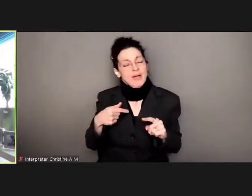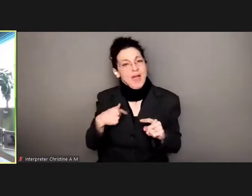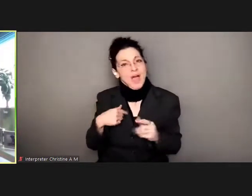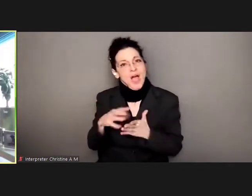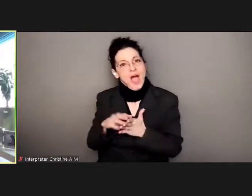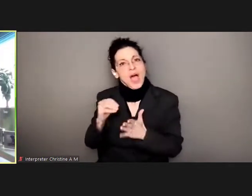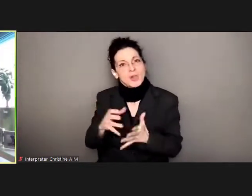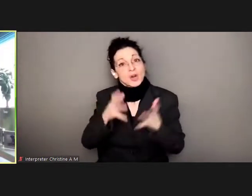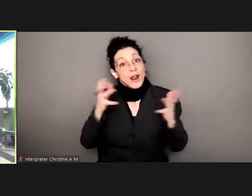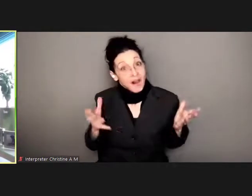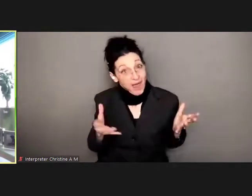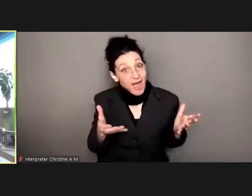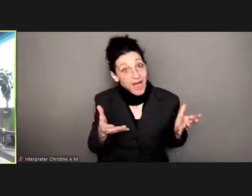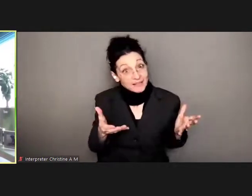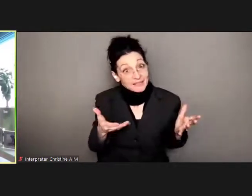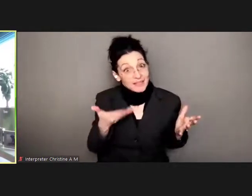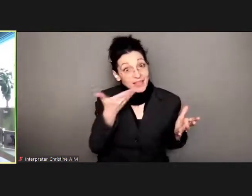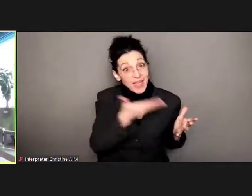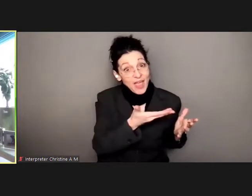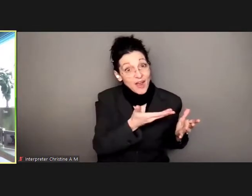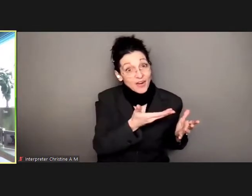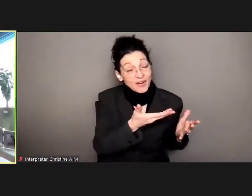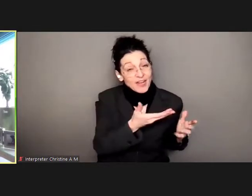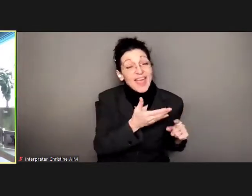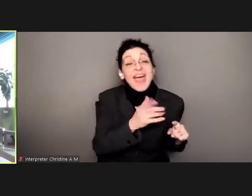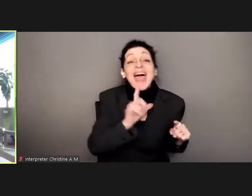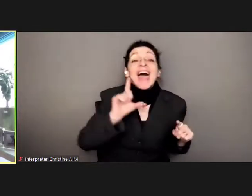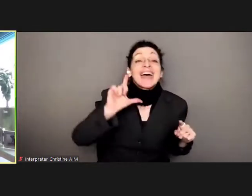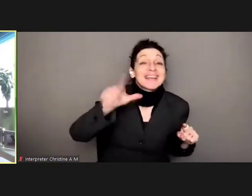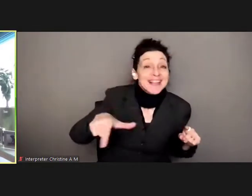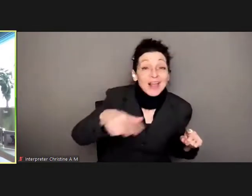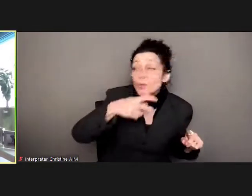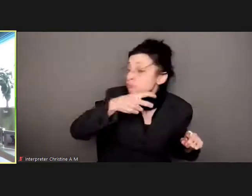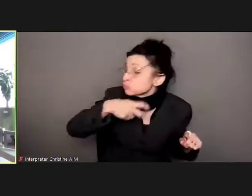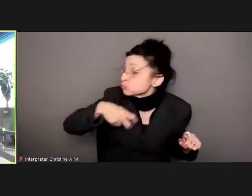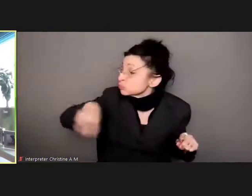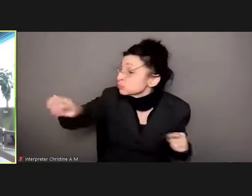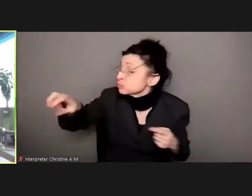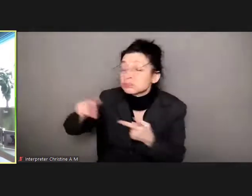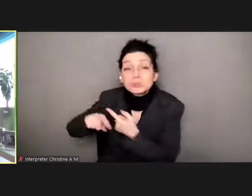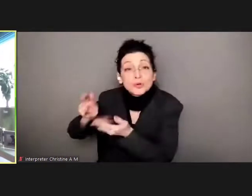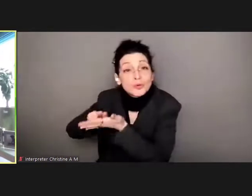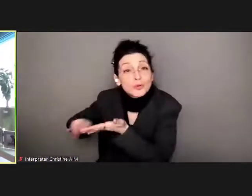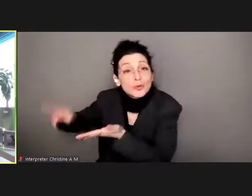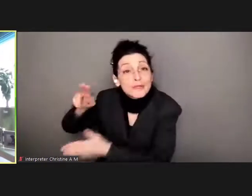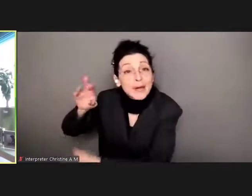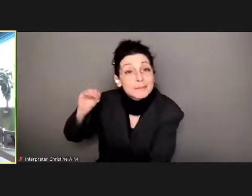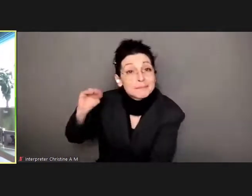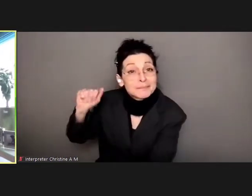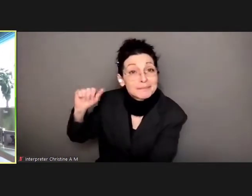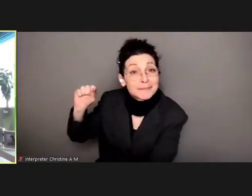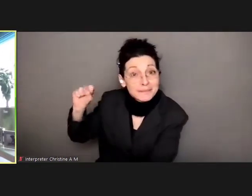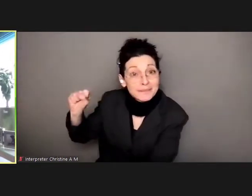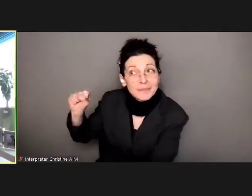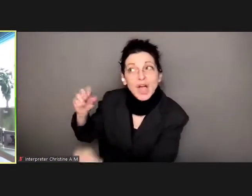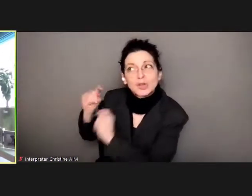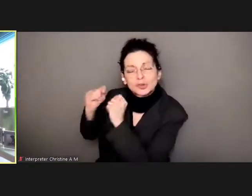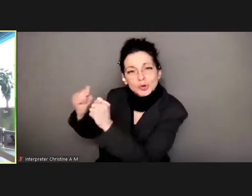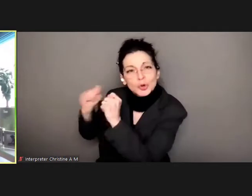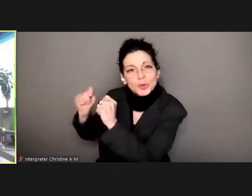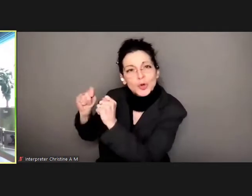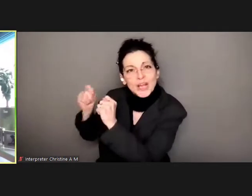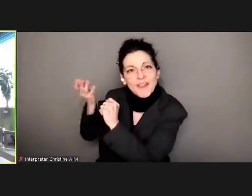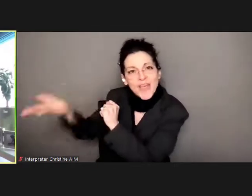about that. But then when I moved over to the University of Massachusetts and started working in the tutoring center there, I learned